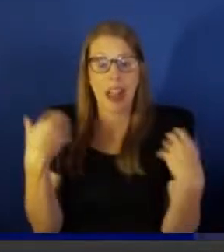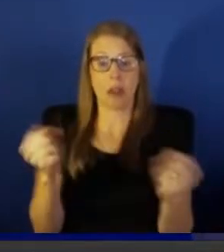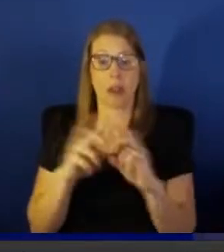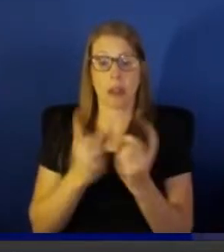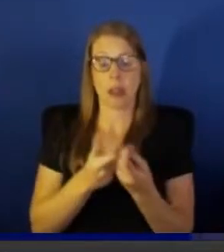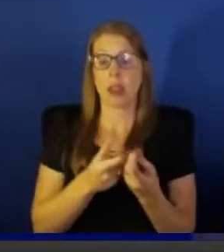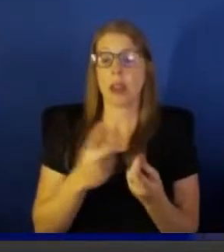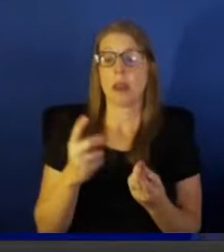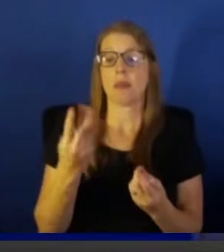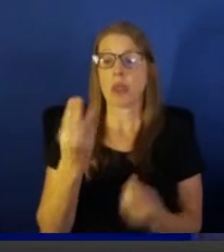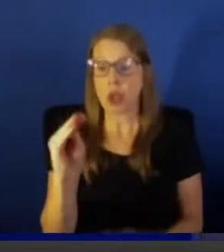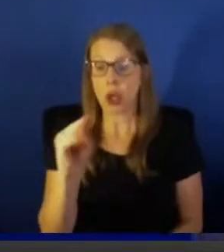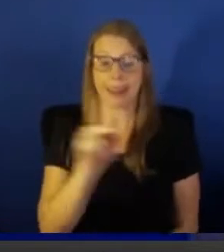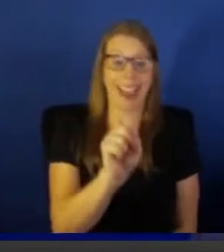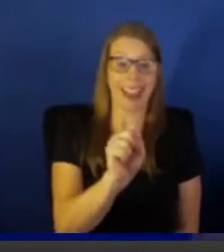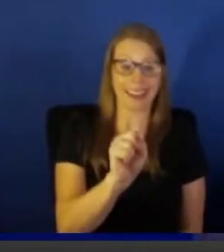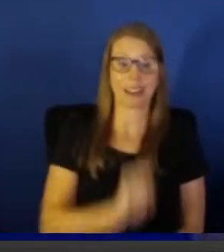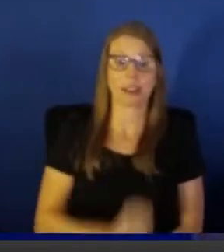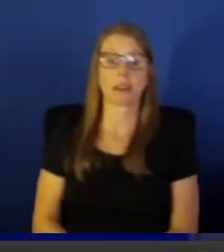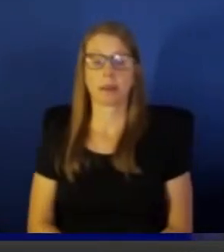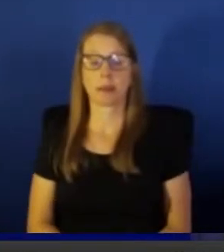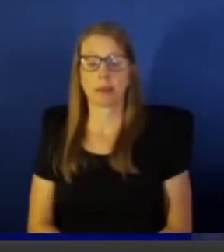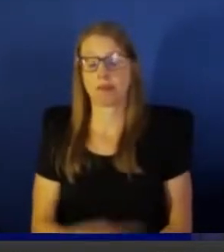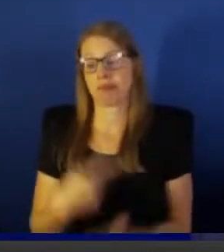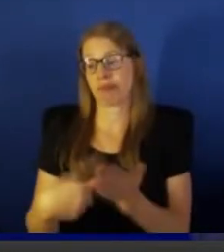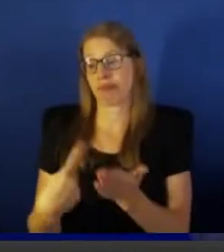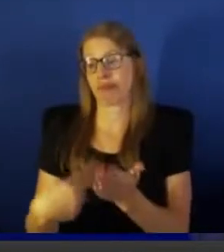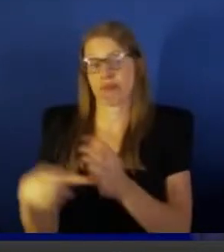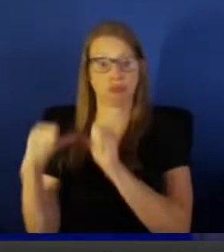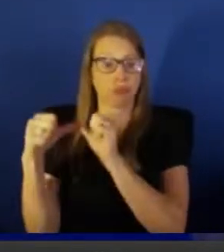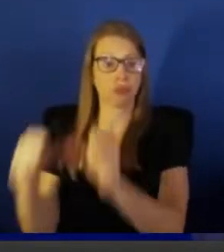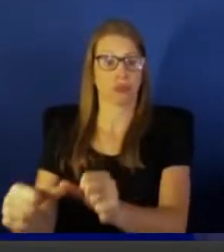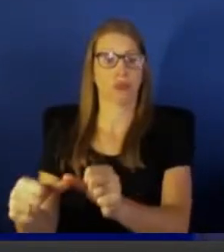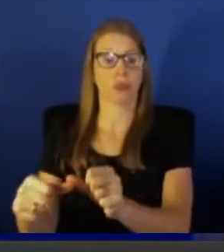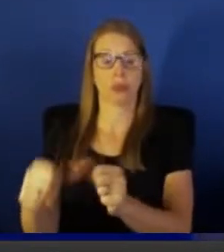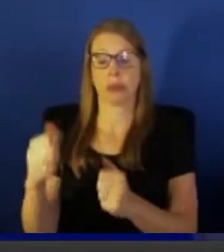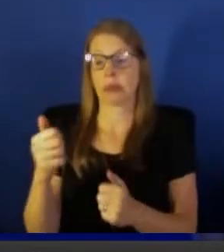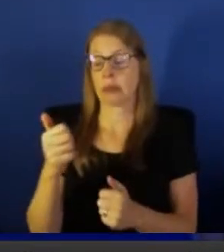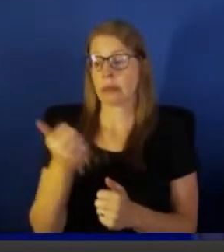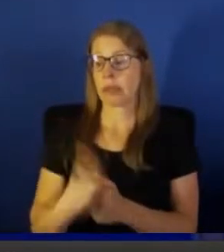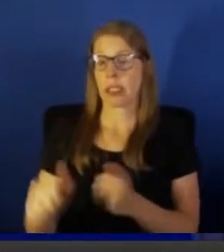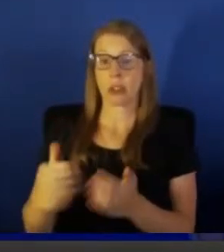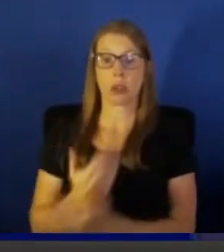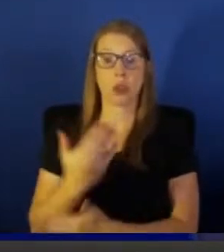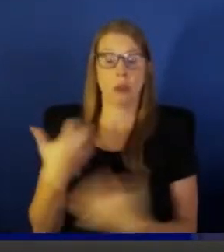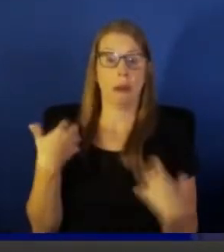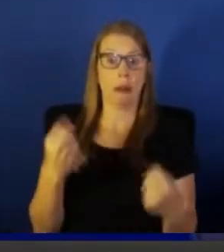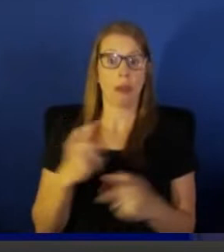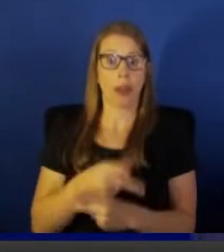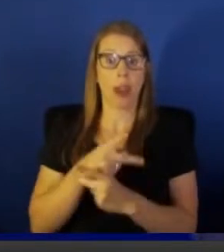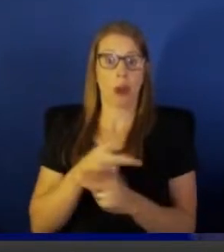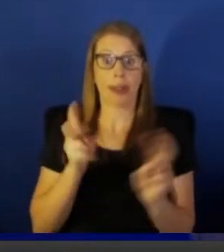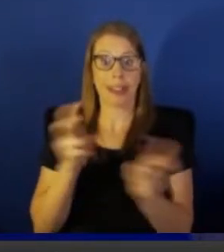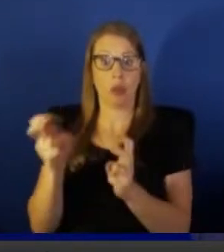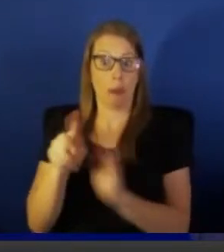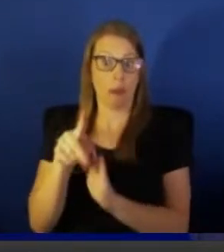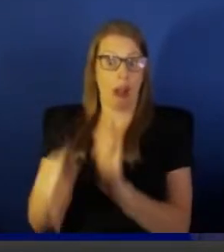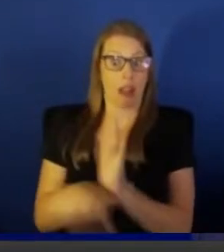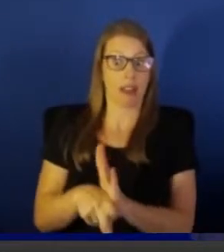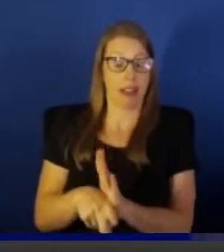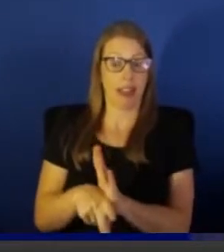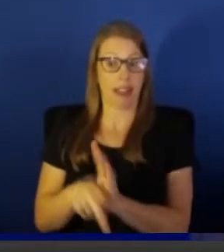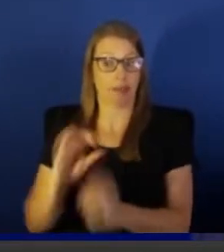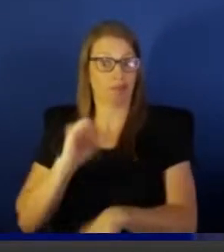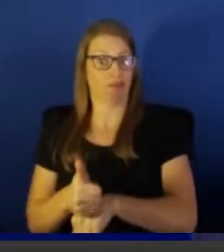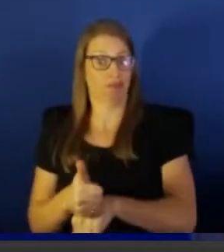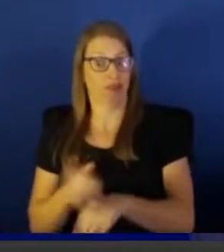Kansas. That is an ongoing discussion. So anytime that there are new healthcare issues, anytime there are new kind of policy issues, we make sure that